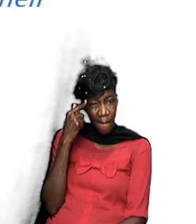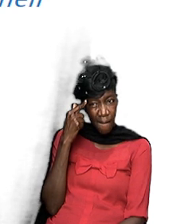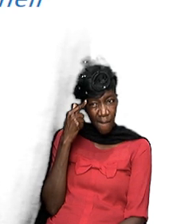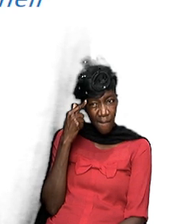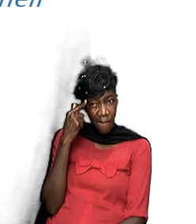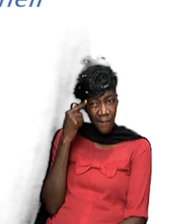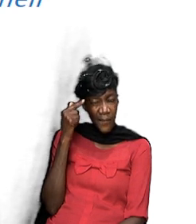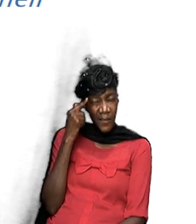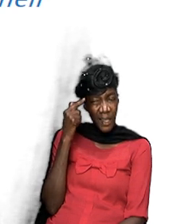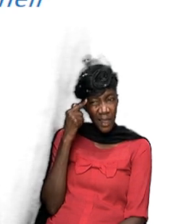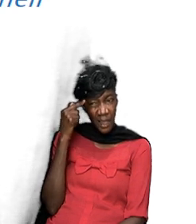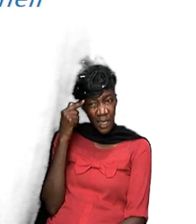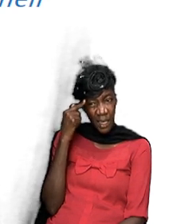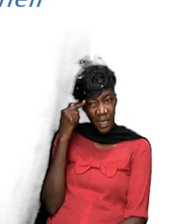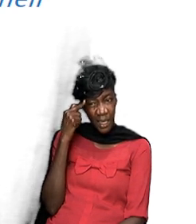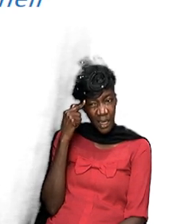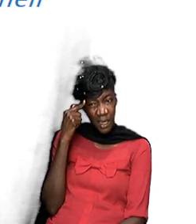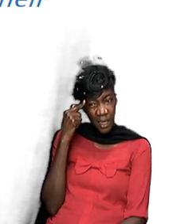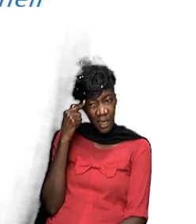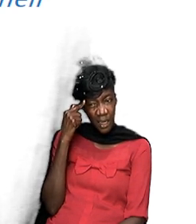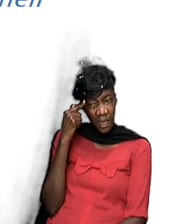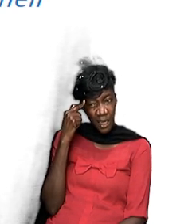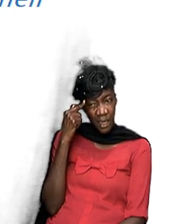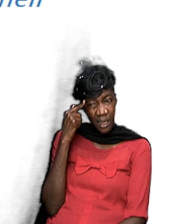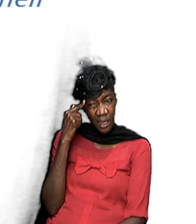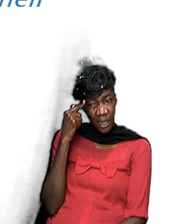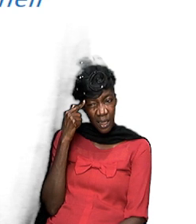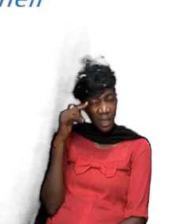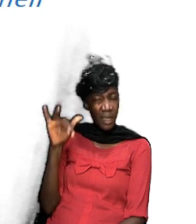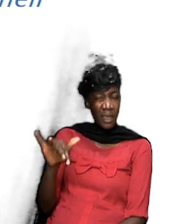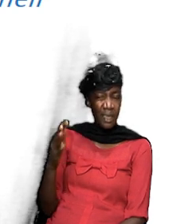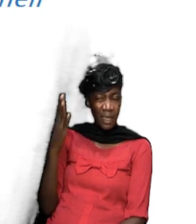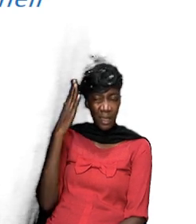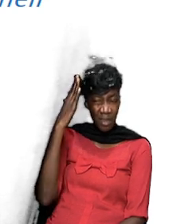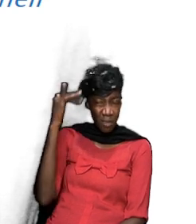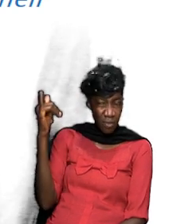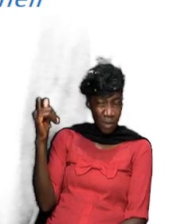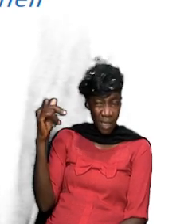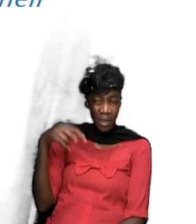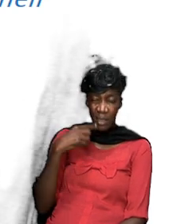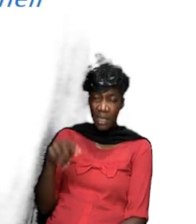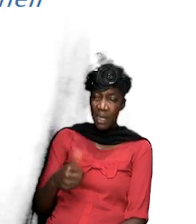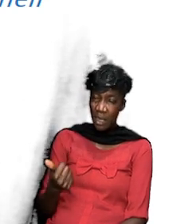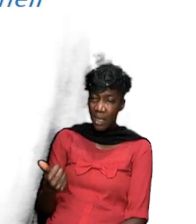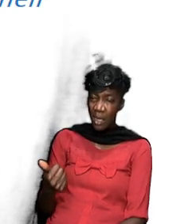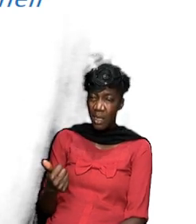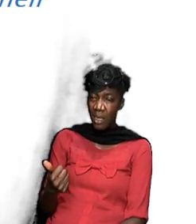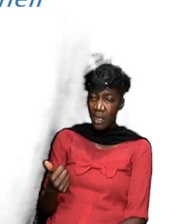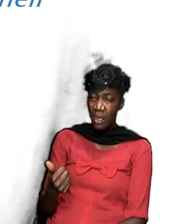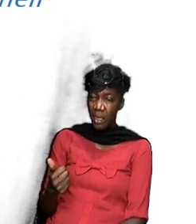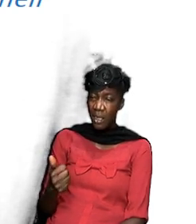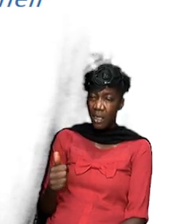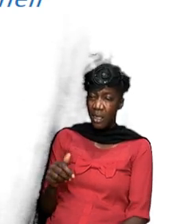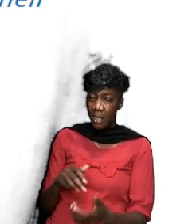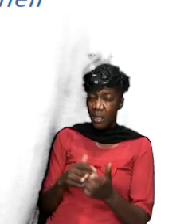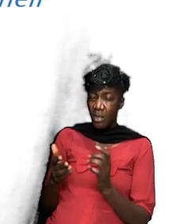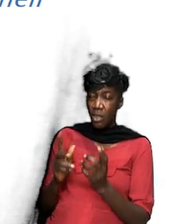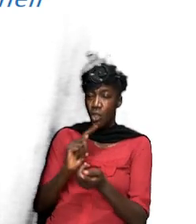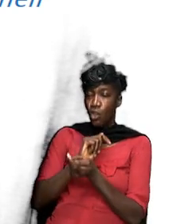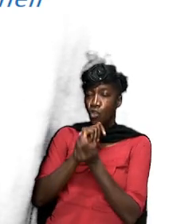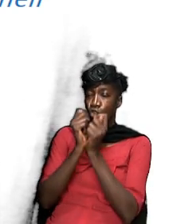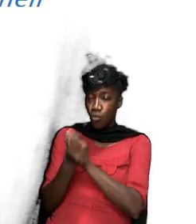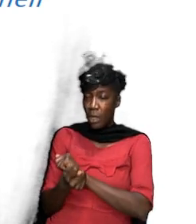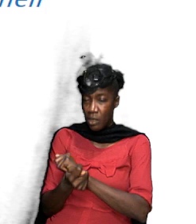The thinking. So that is why he also said in another scripture that we're supposed to be transformed by